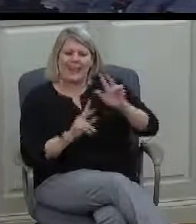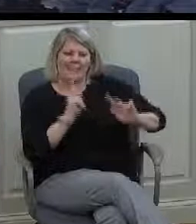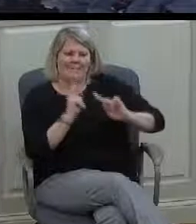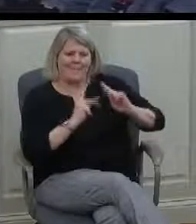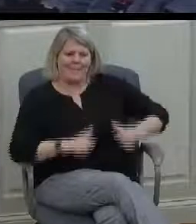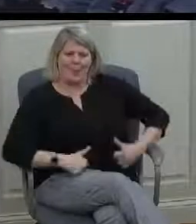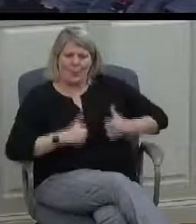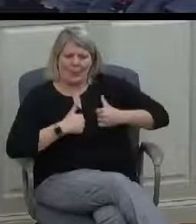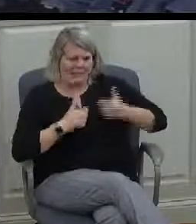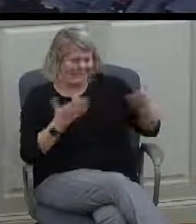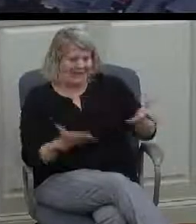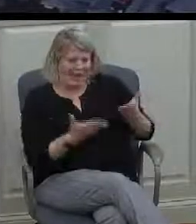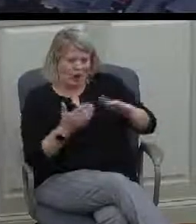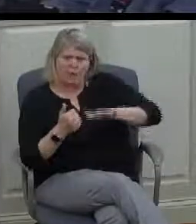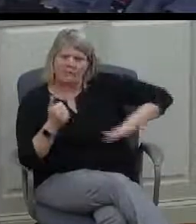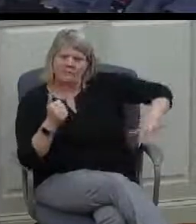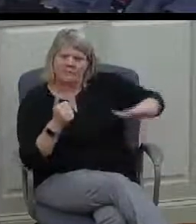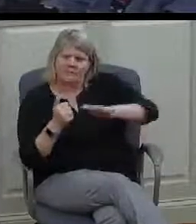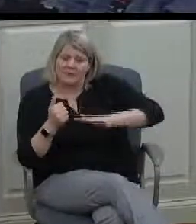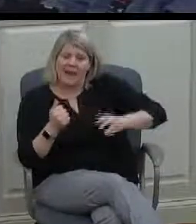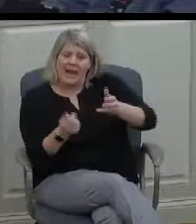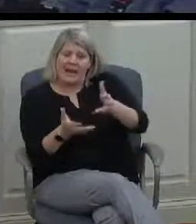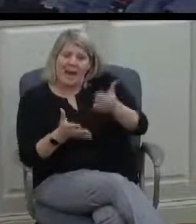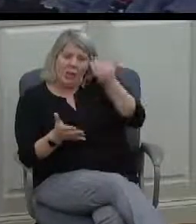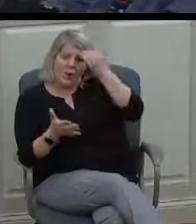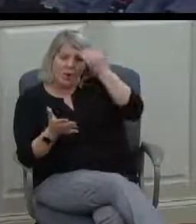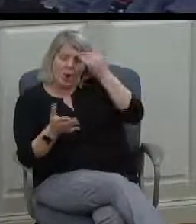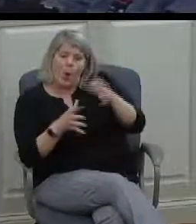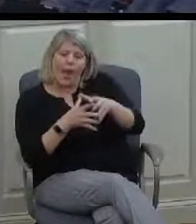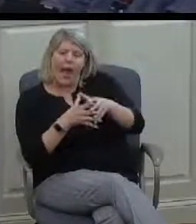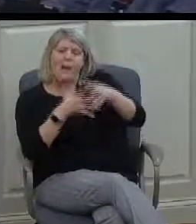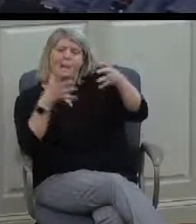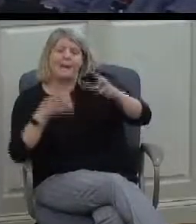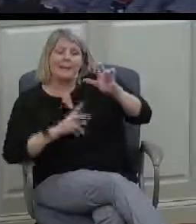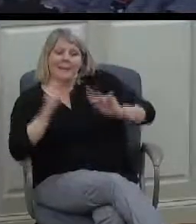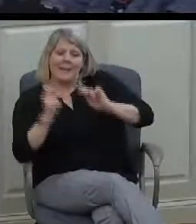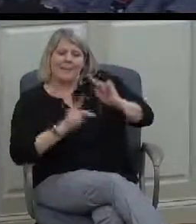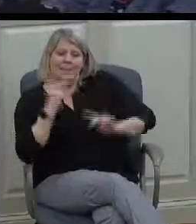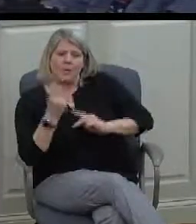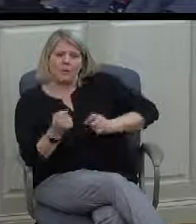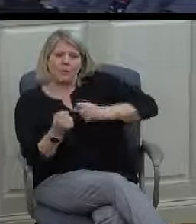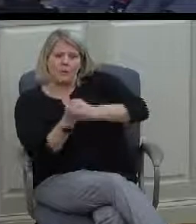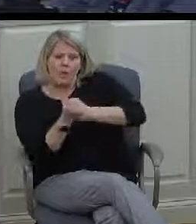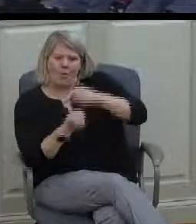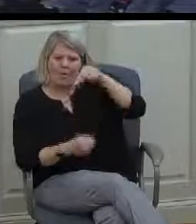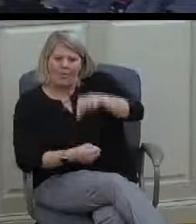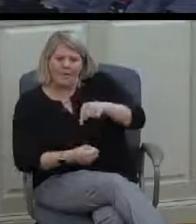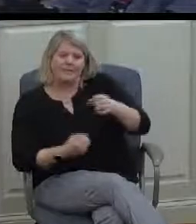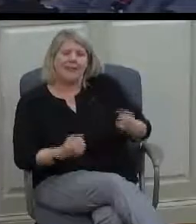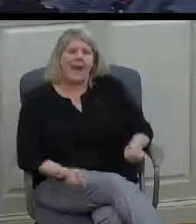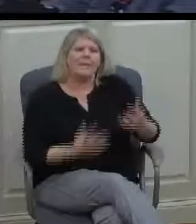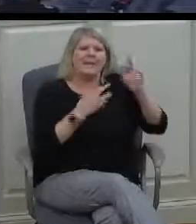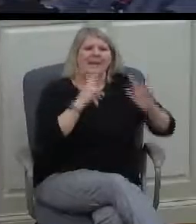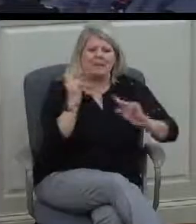to know how many people are for this and how many aren't, and that type of thing.